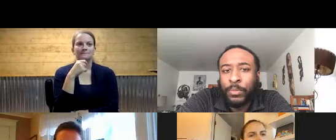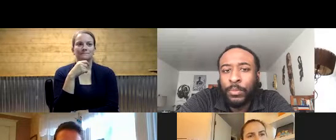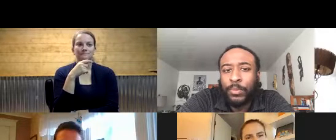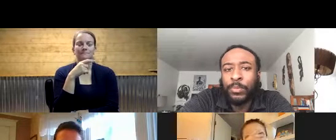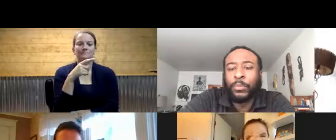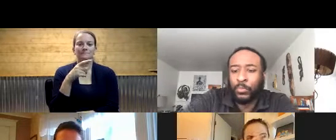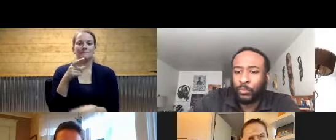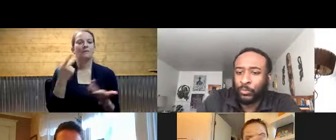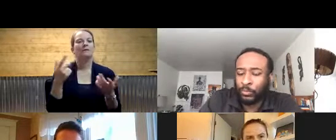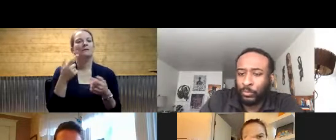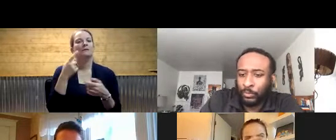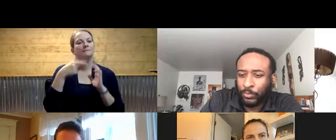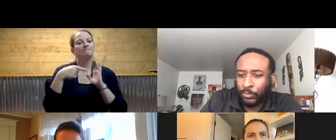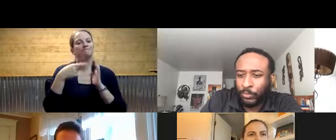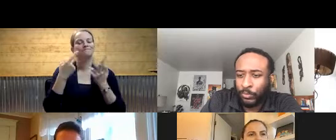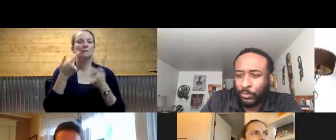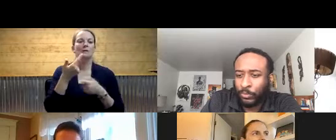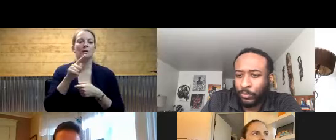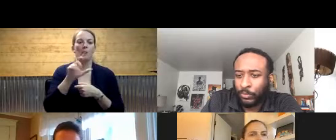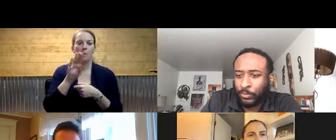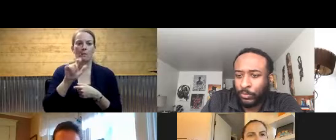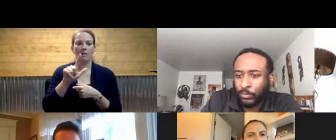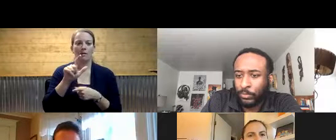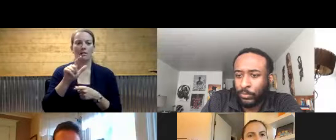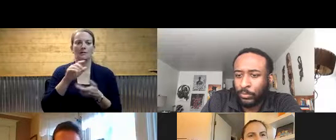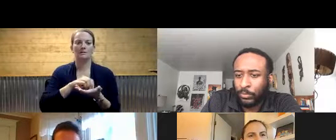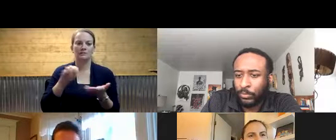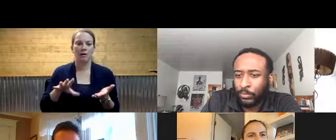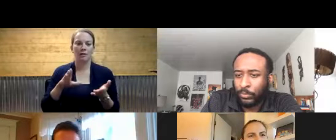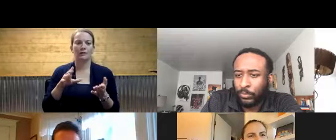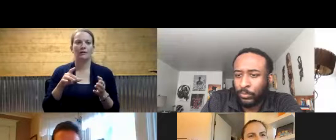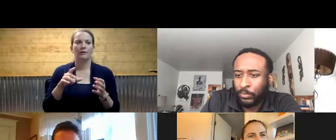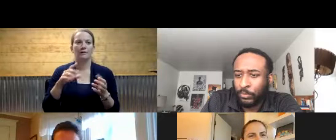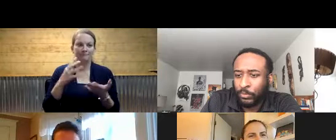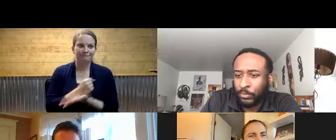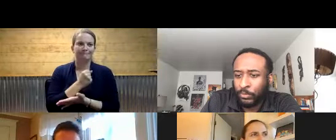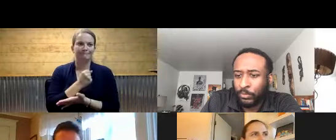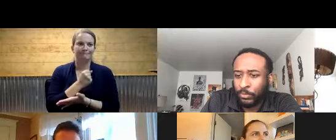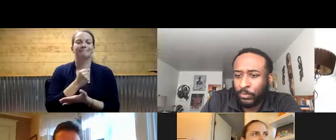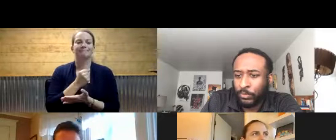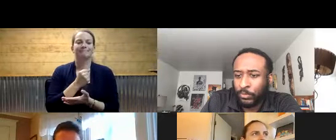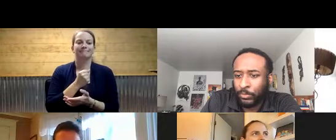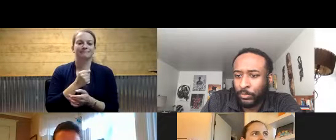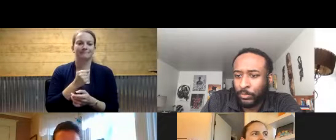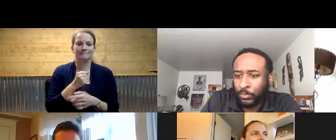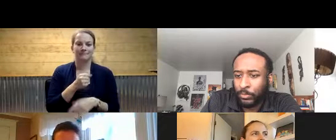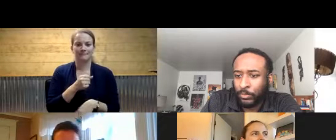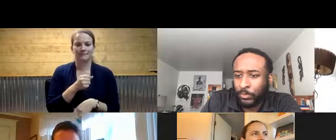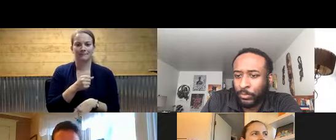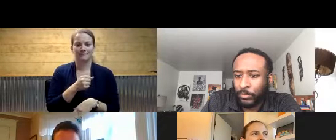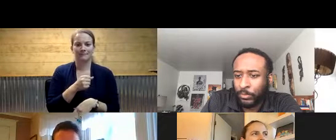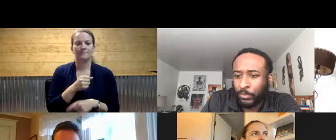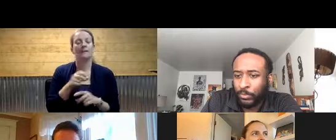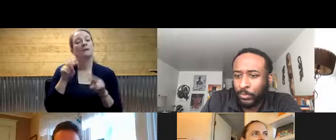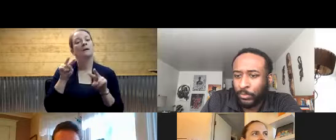global scholar, take advantage of literally the entire campus. There's a lot going on. Like I said, keep an eye on the college activities